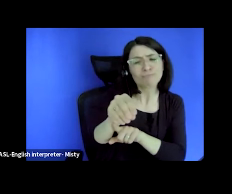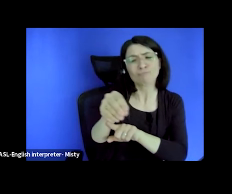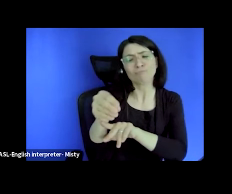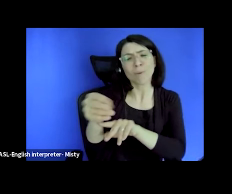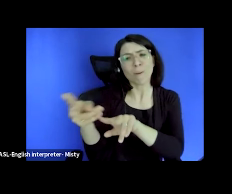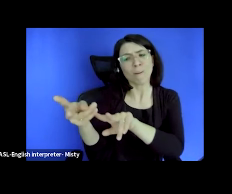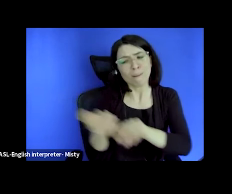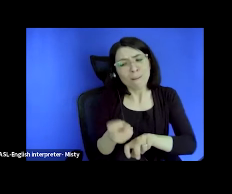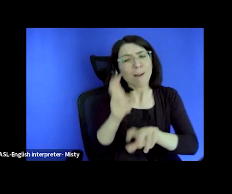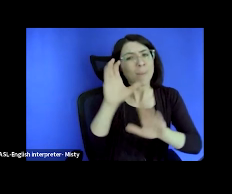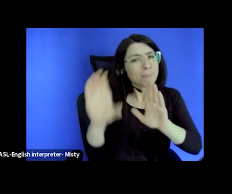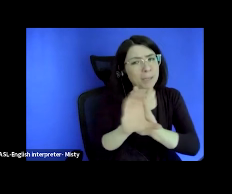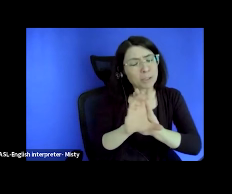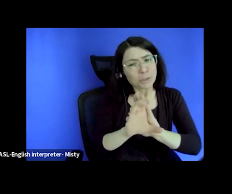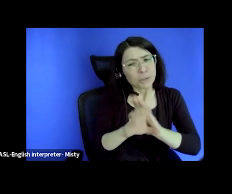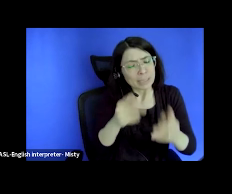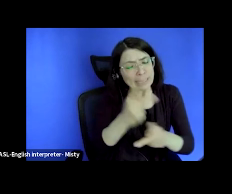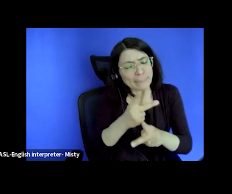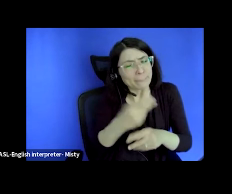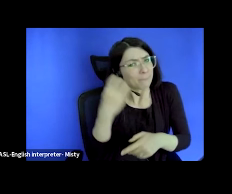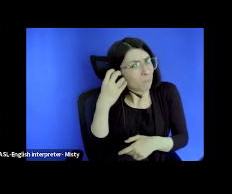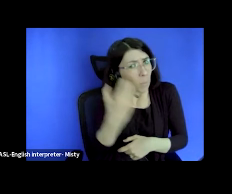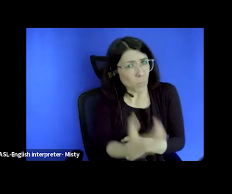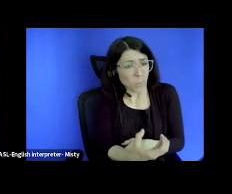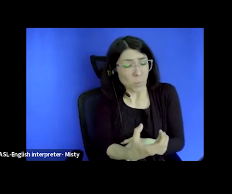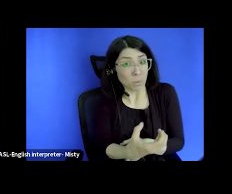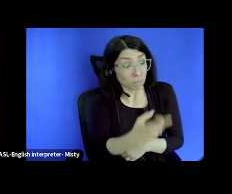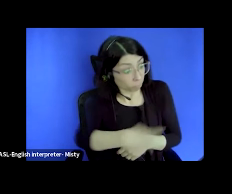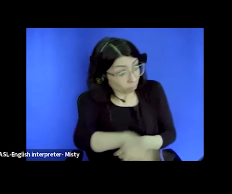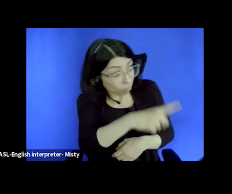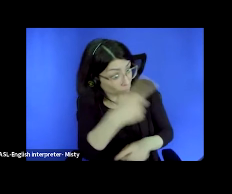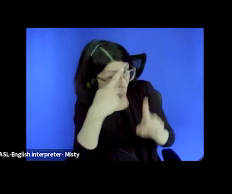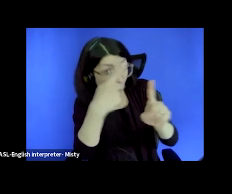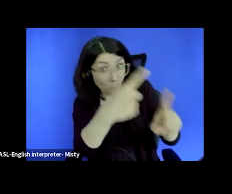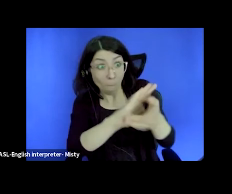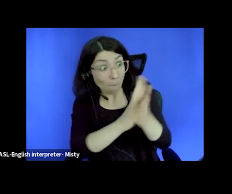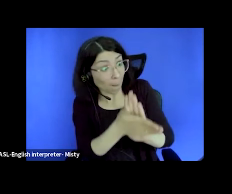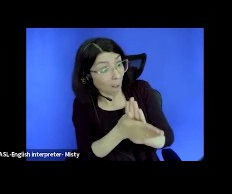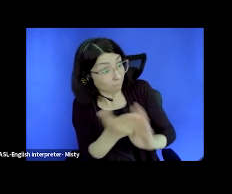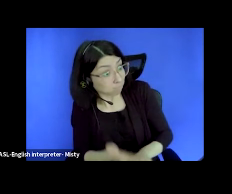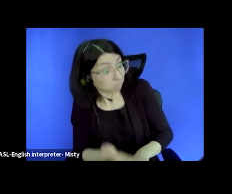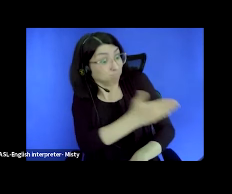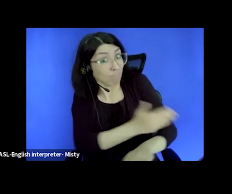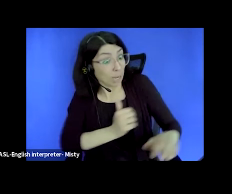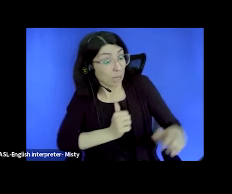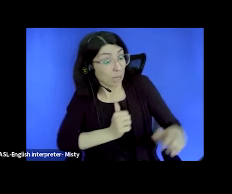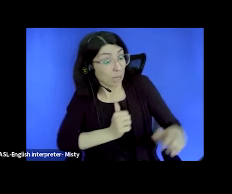remind themselves, especially if becoming more assertive is your goal, to remind yourselves to advocate for yourselves, and you do have these